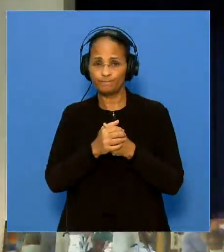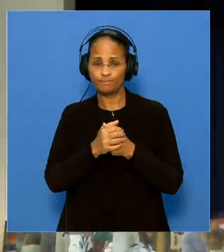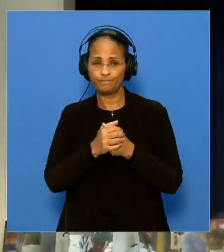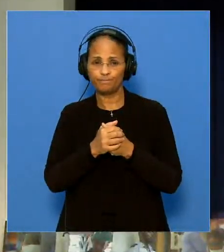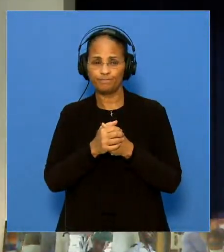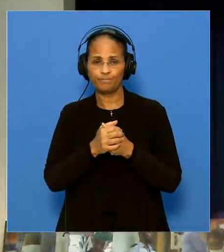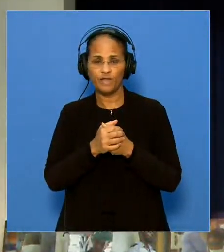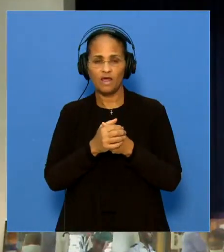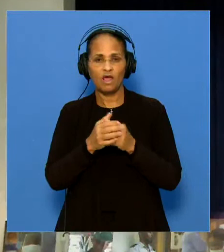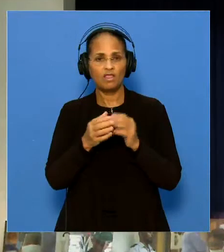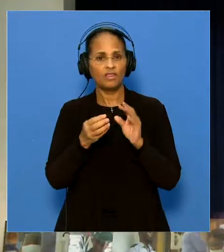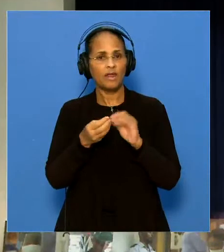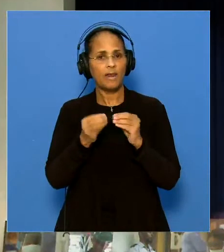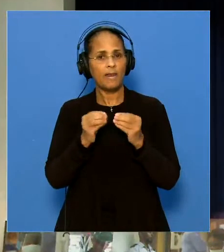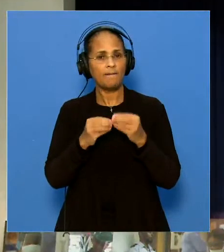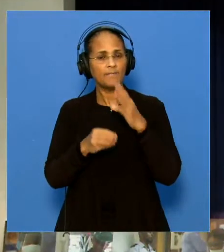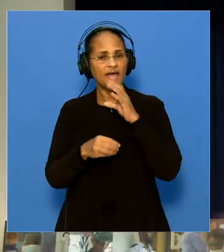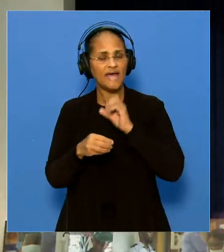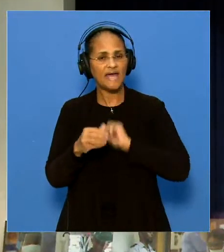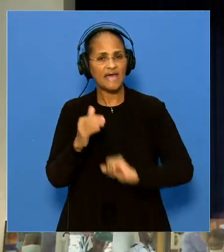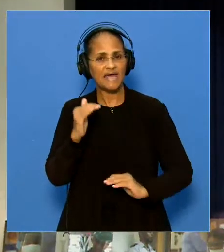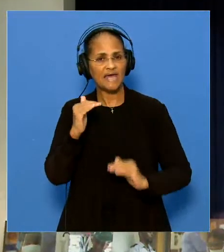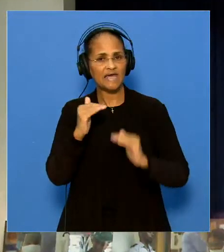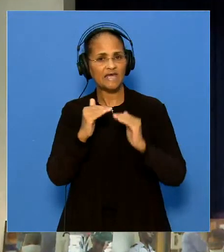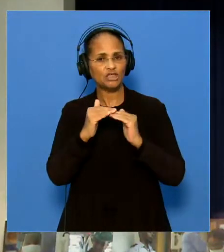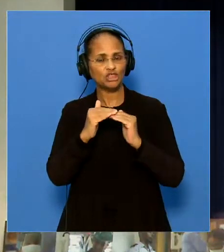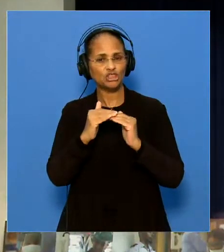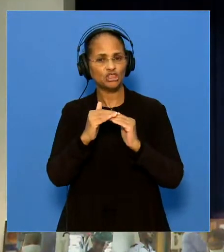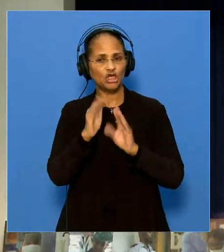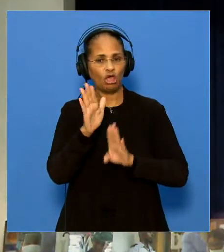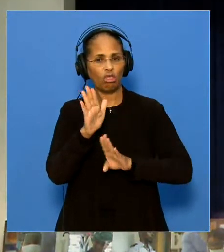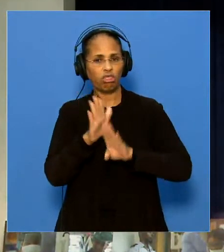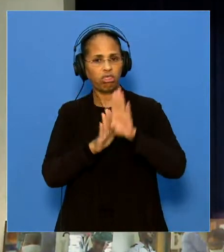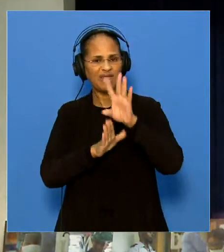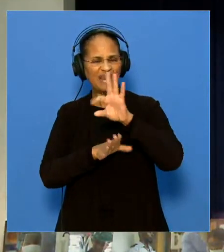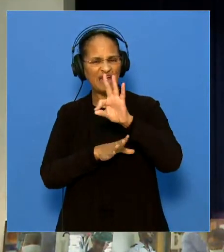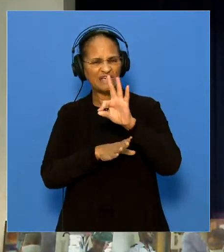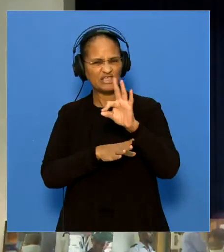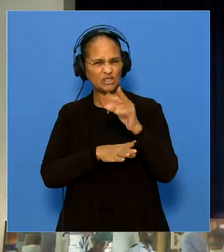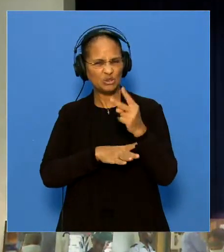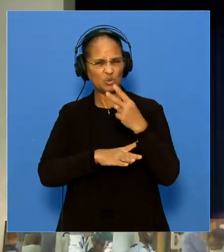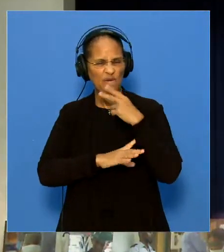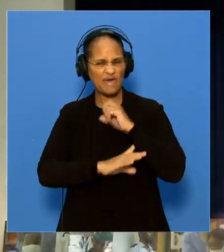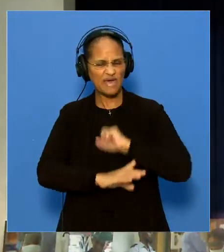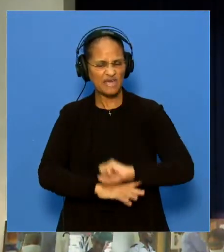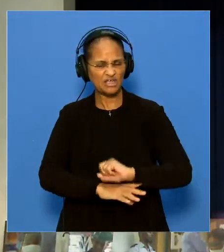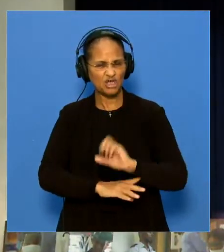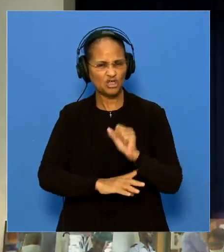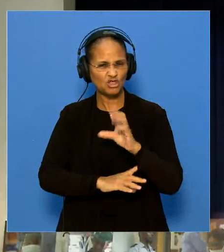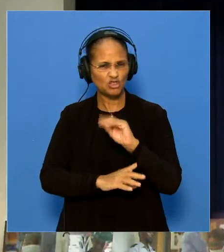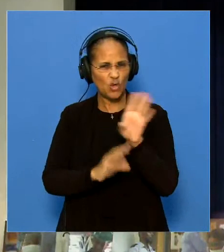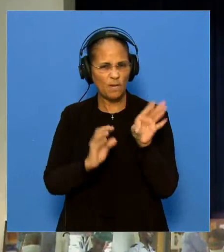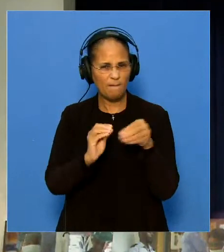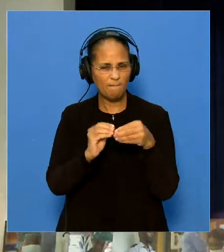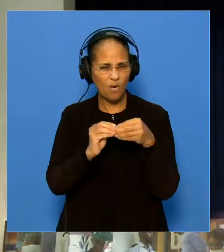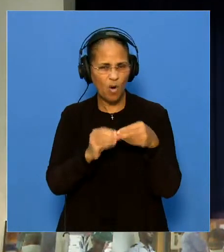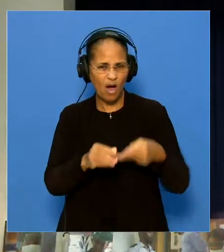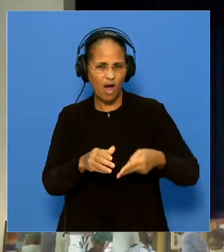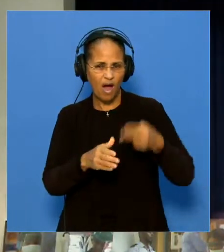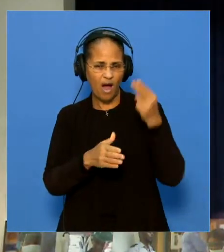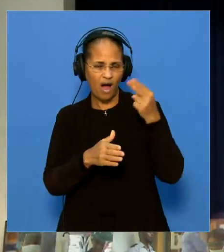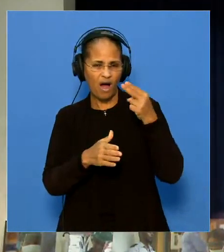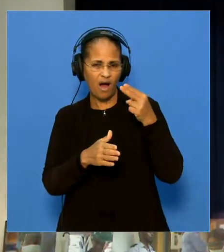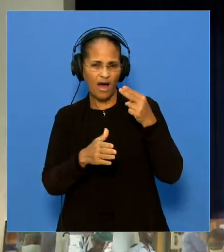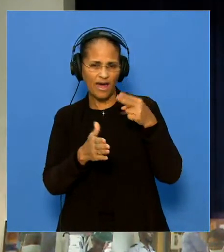The upper age limit of all our active cases continue to rise, 92 as of Saturday. This means more high-risk individuals are catching